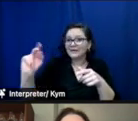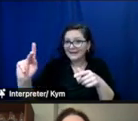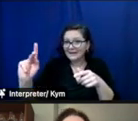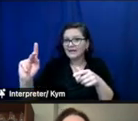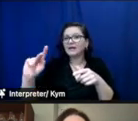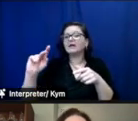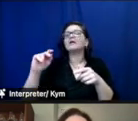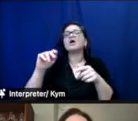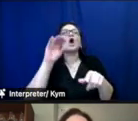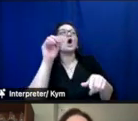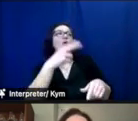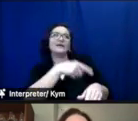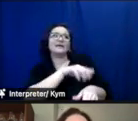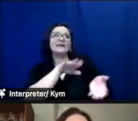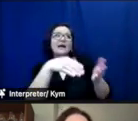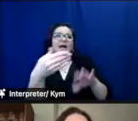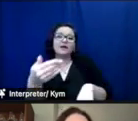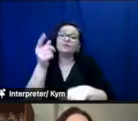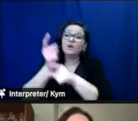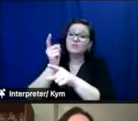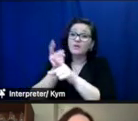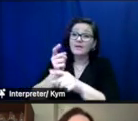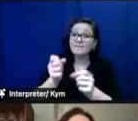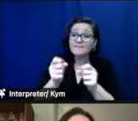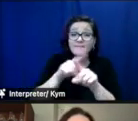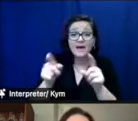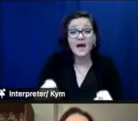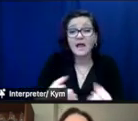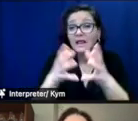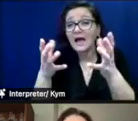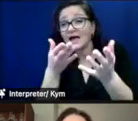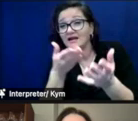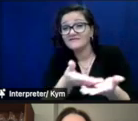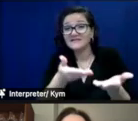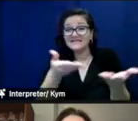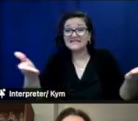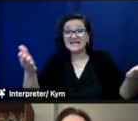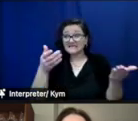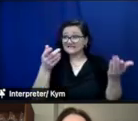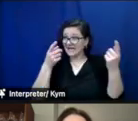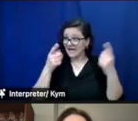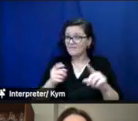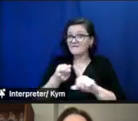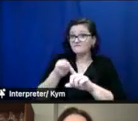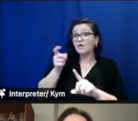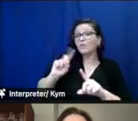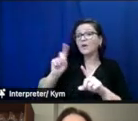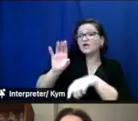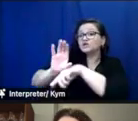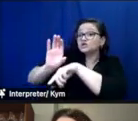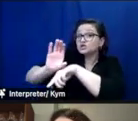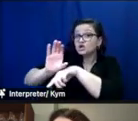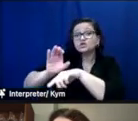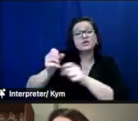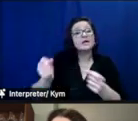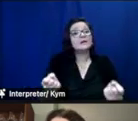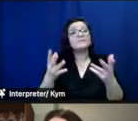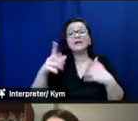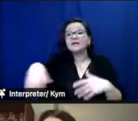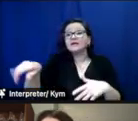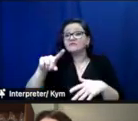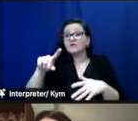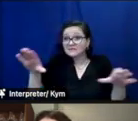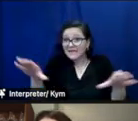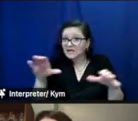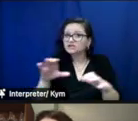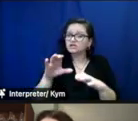right, a lot of this again is coming out of the churches, like our Quakers, right? A lot of these actions were built from the black churches. So then